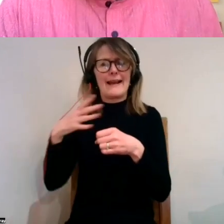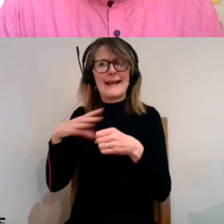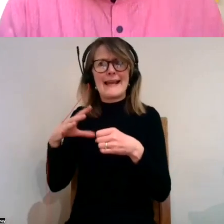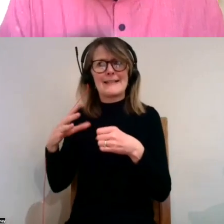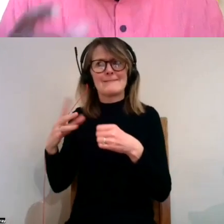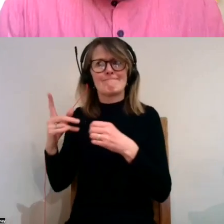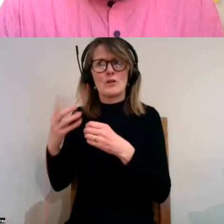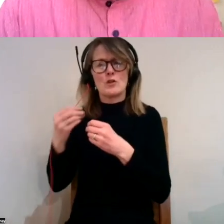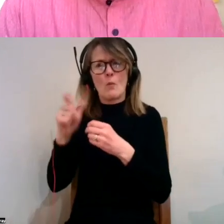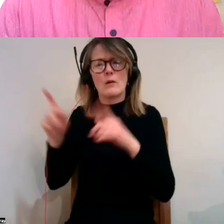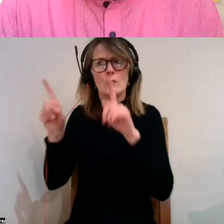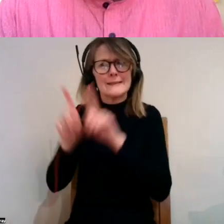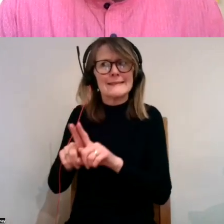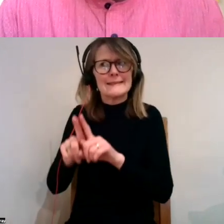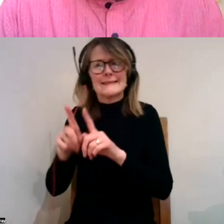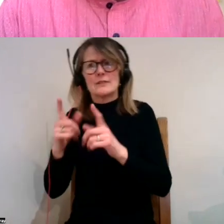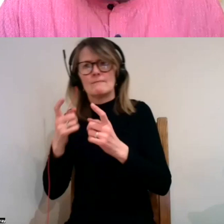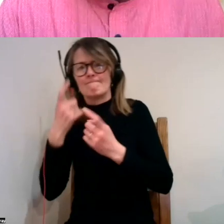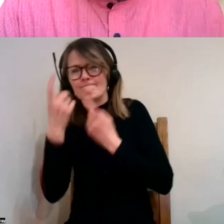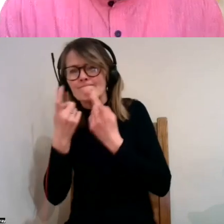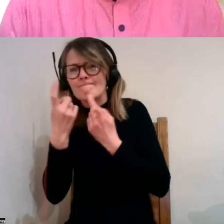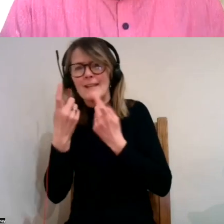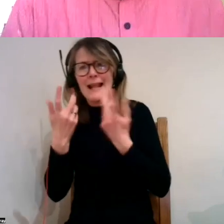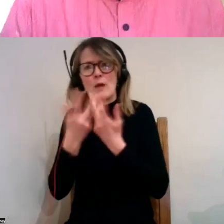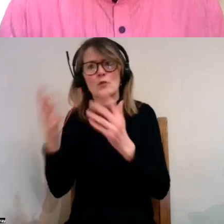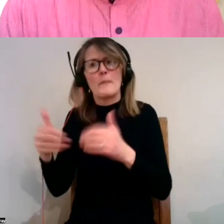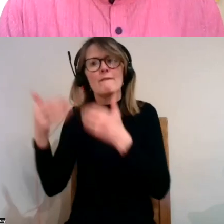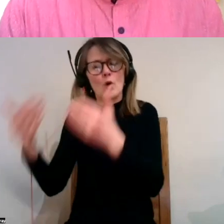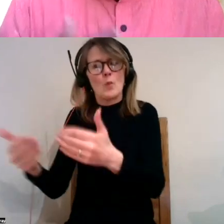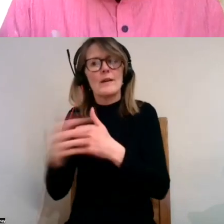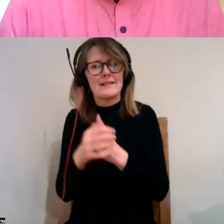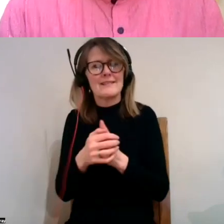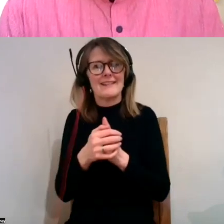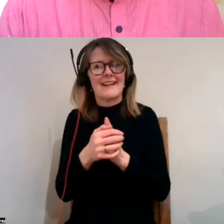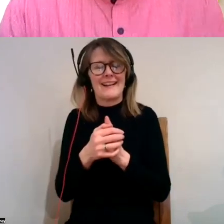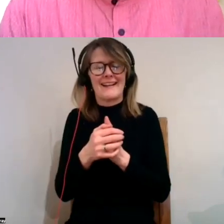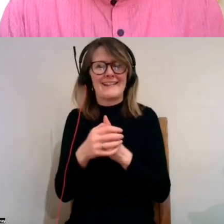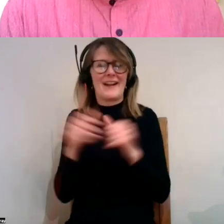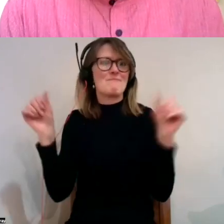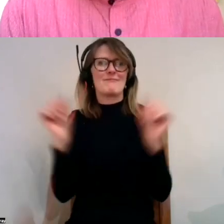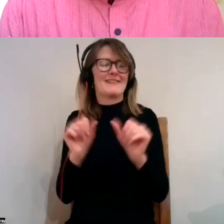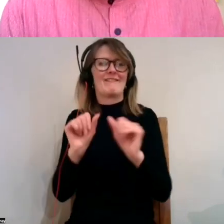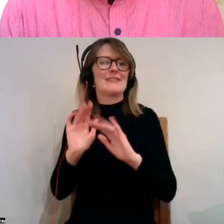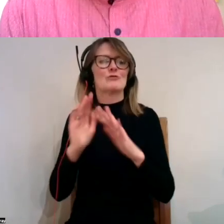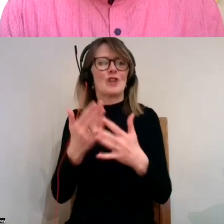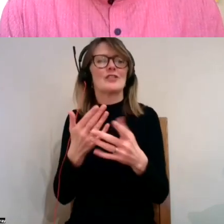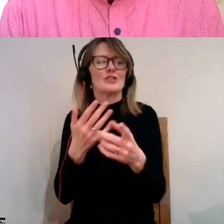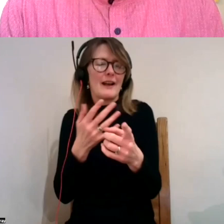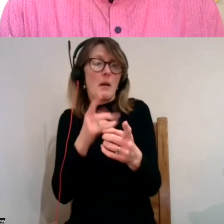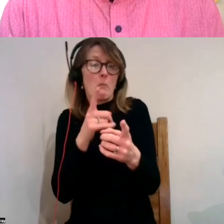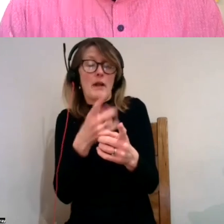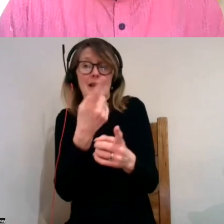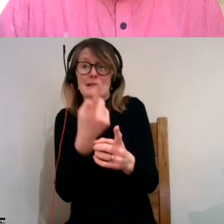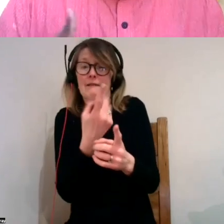forward. So these are only very few introductions. Obviously, she spends quite a lot of